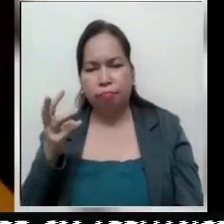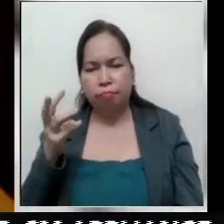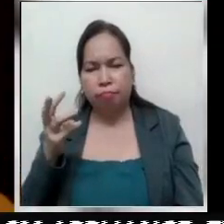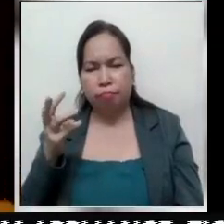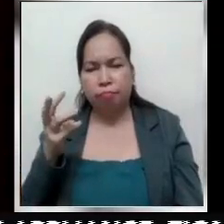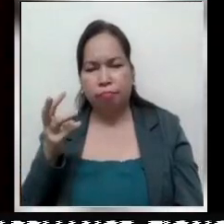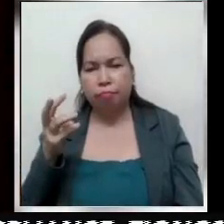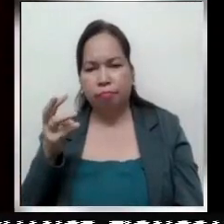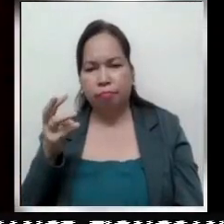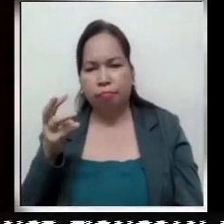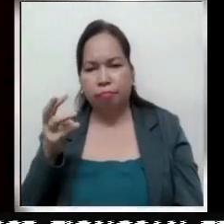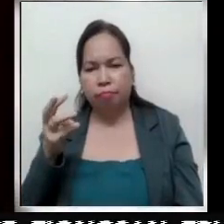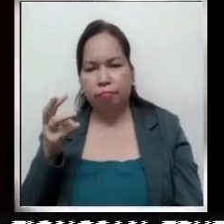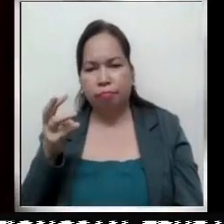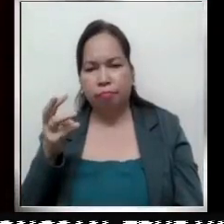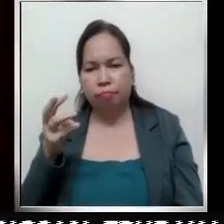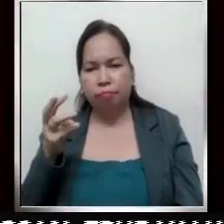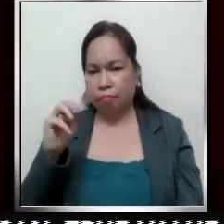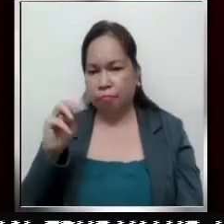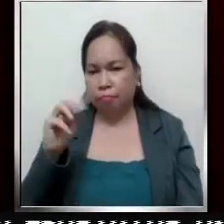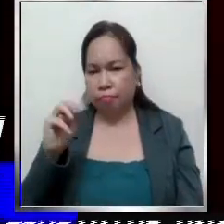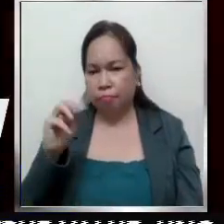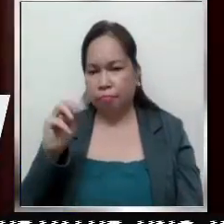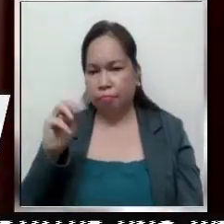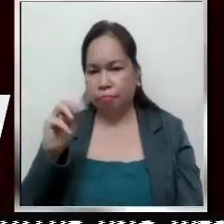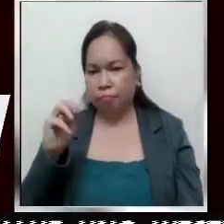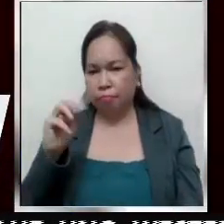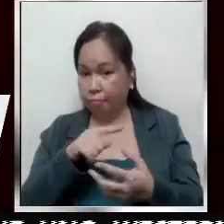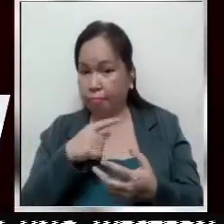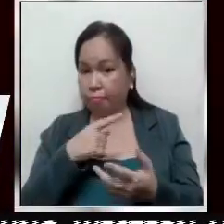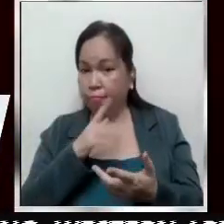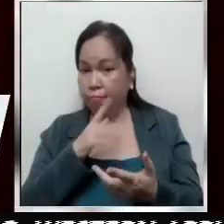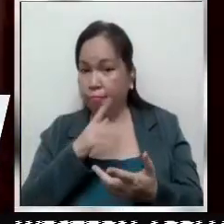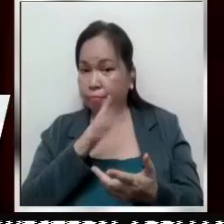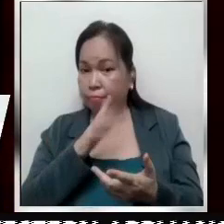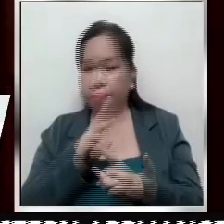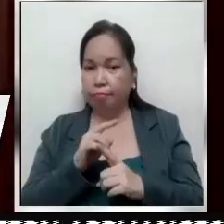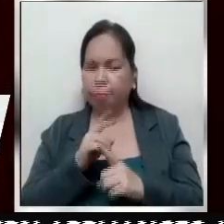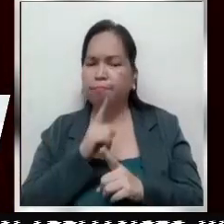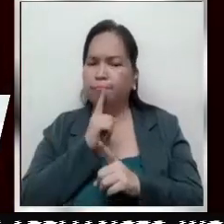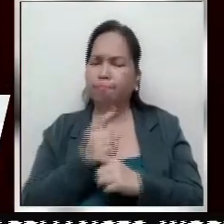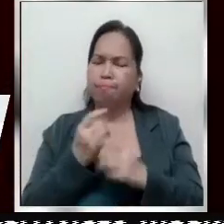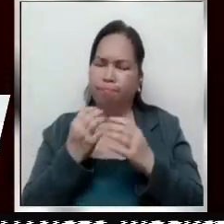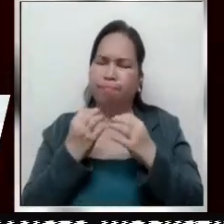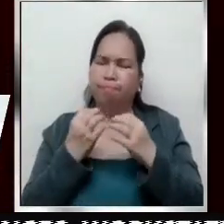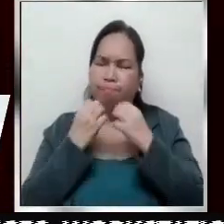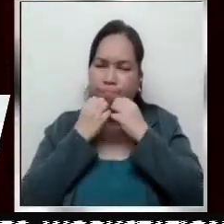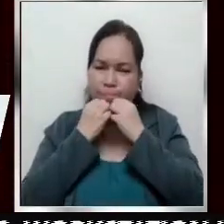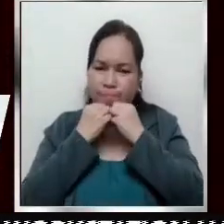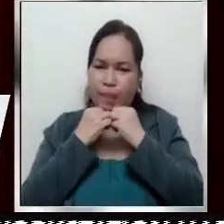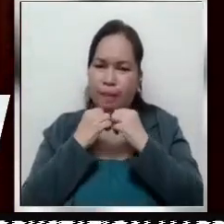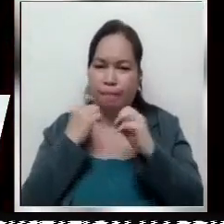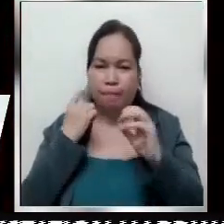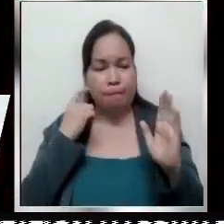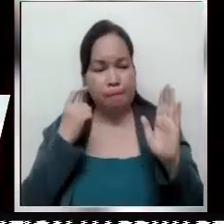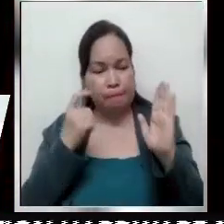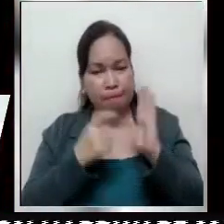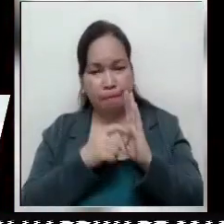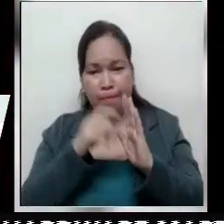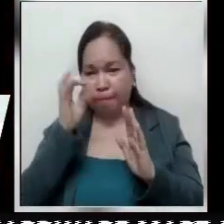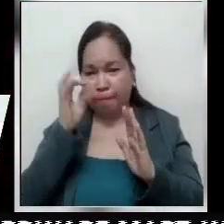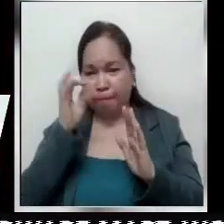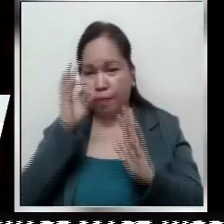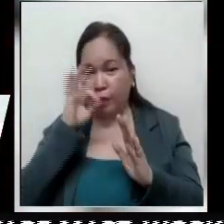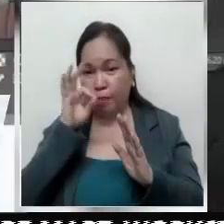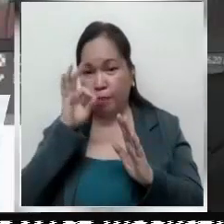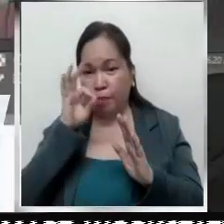GMA Integrated News stringer Janet Napales, sinabi ni Papa na big deal ito dahil maha-highlight ang Pinoy talent worldwide.